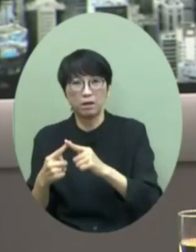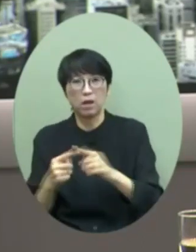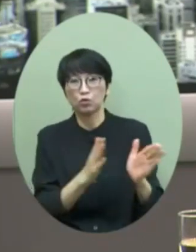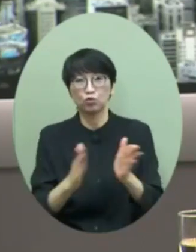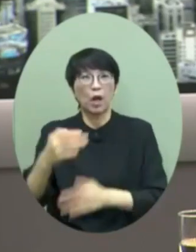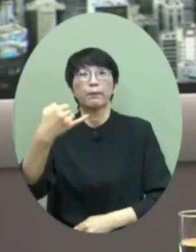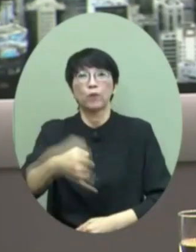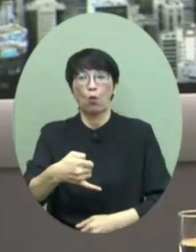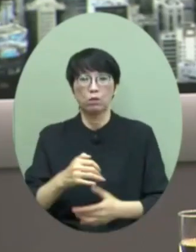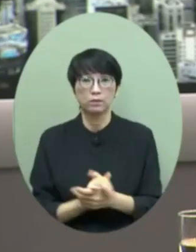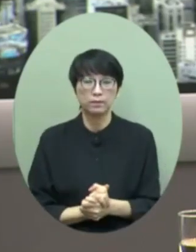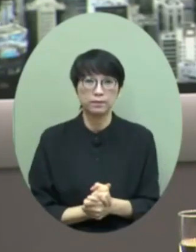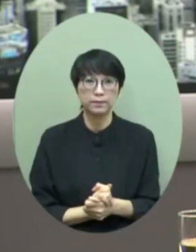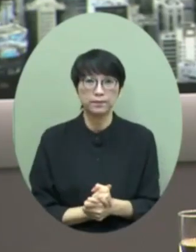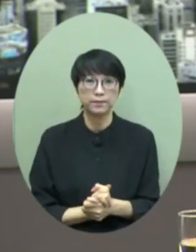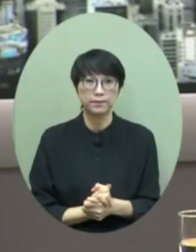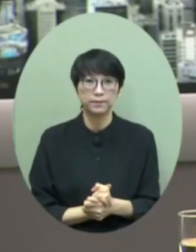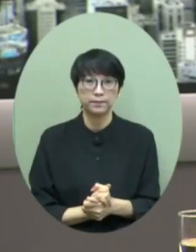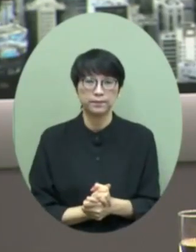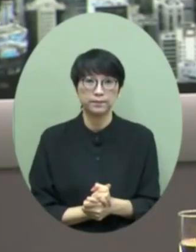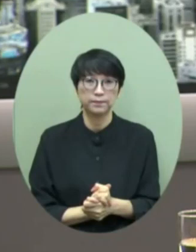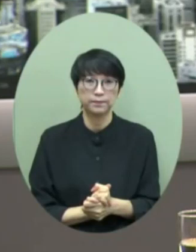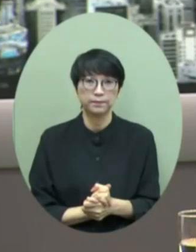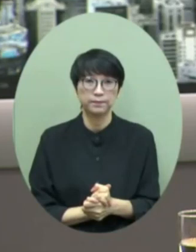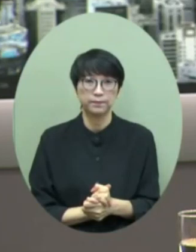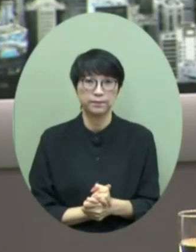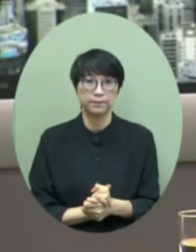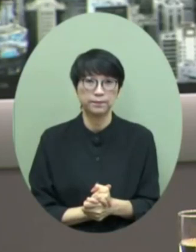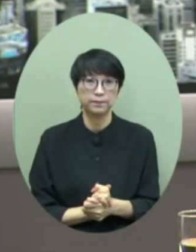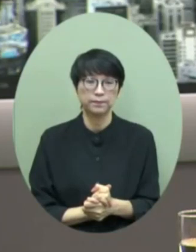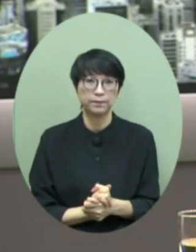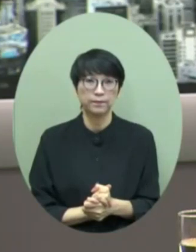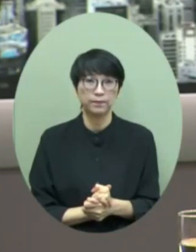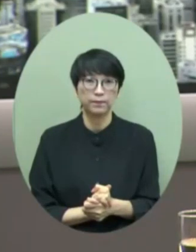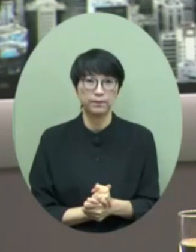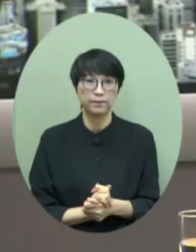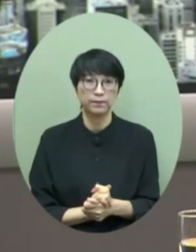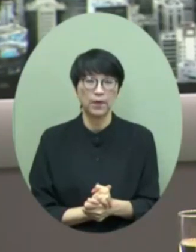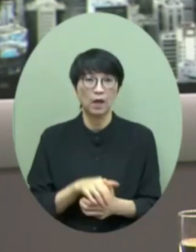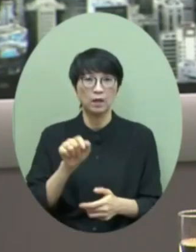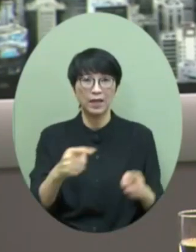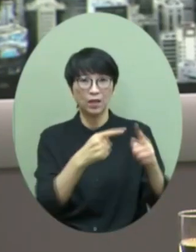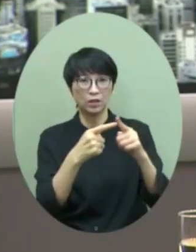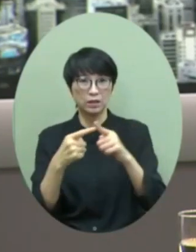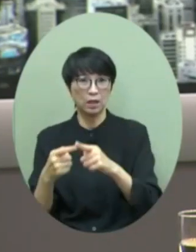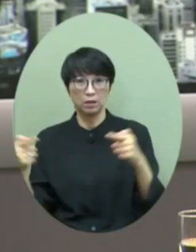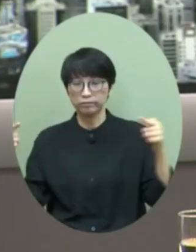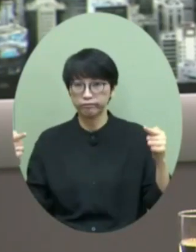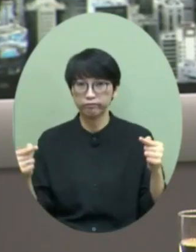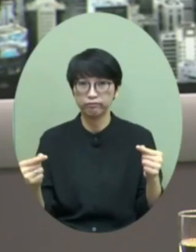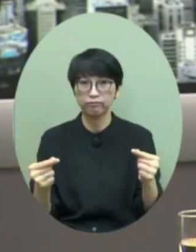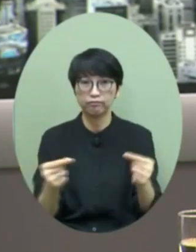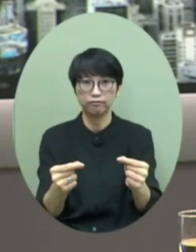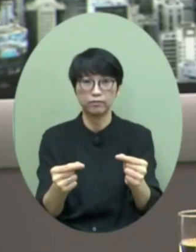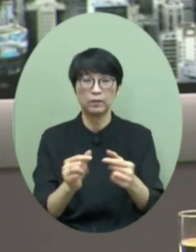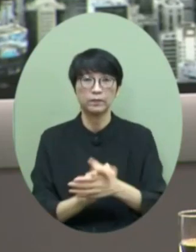We will make it a small number, as small as possible. We have this law a